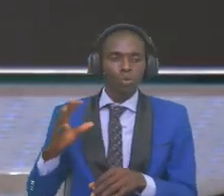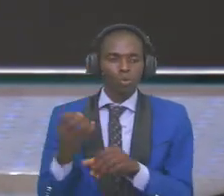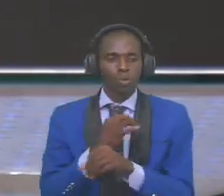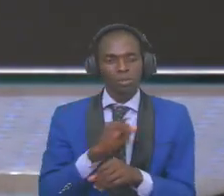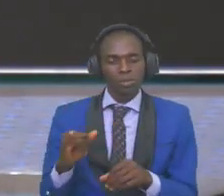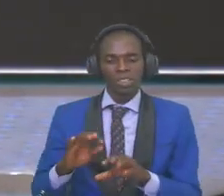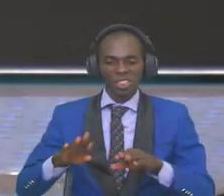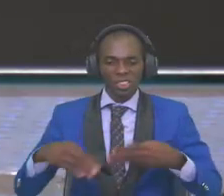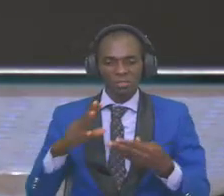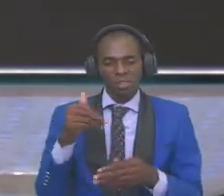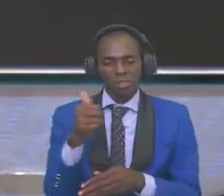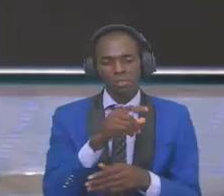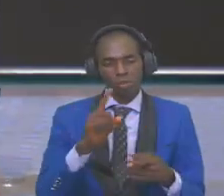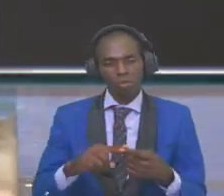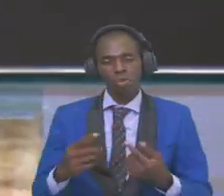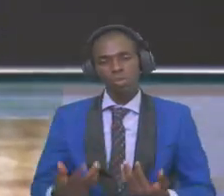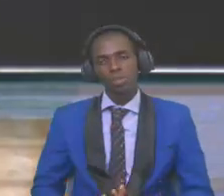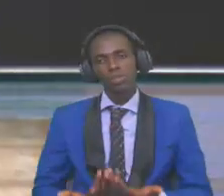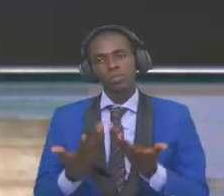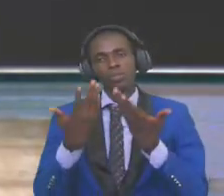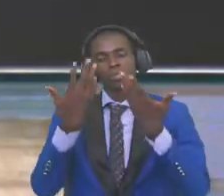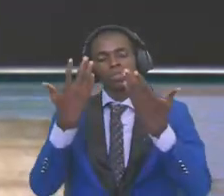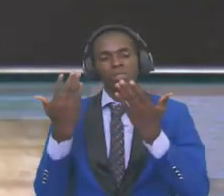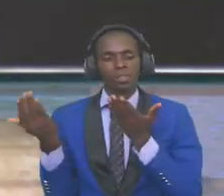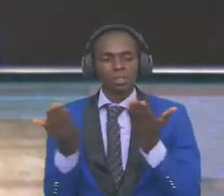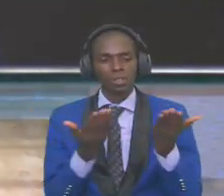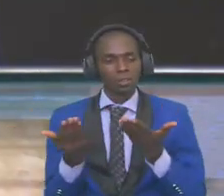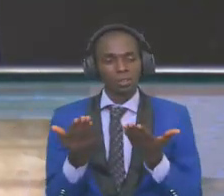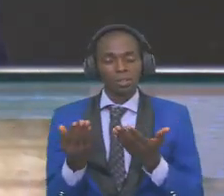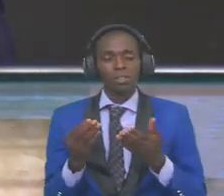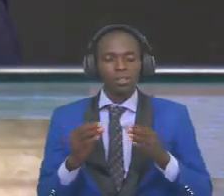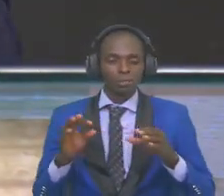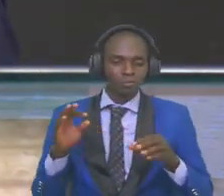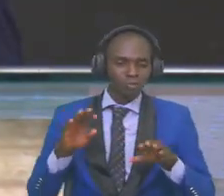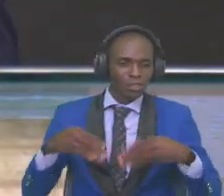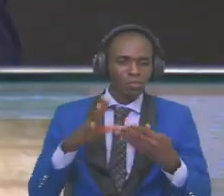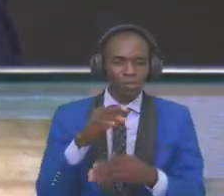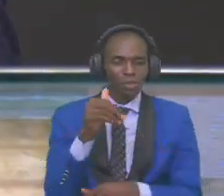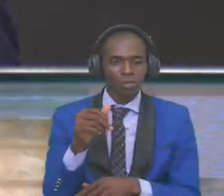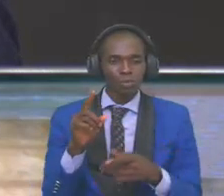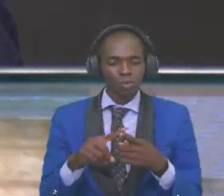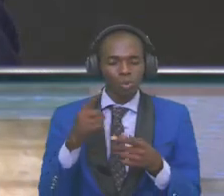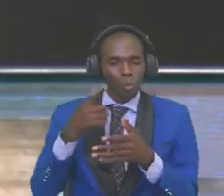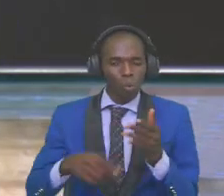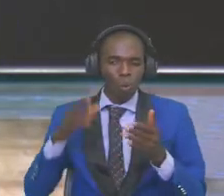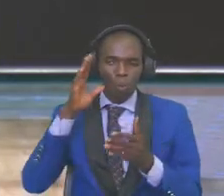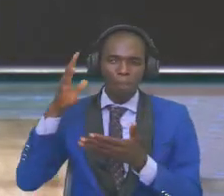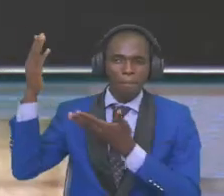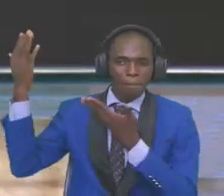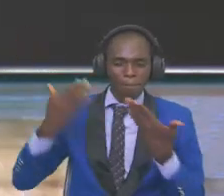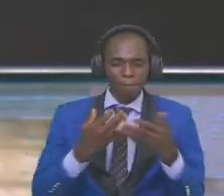to sacrificial service. Addict yourself to doing what will bring salvation